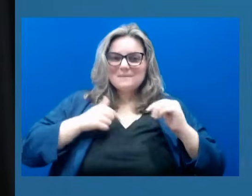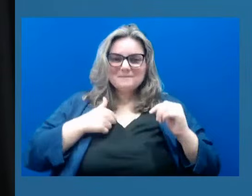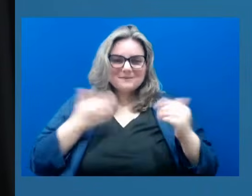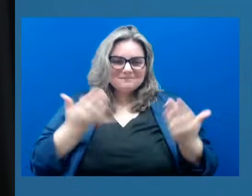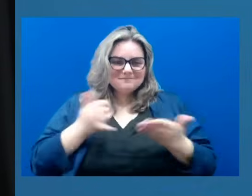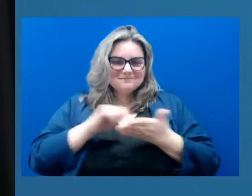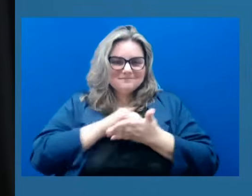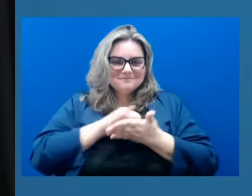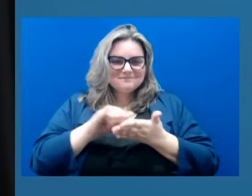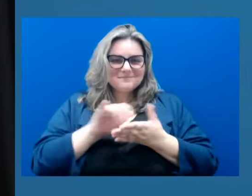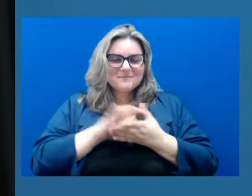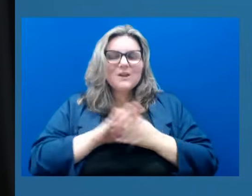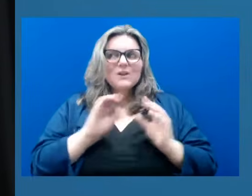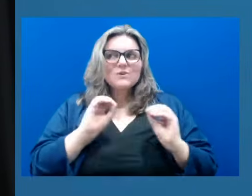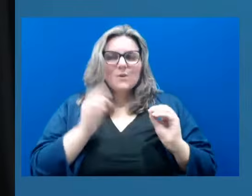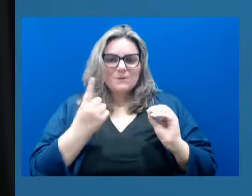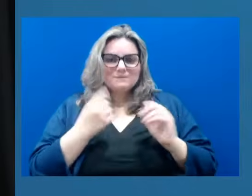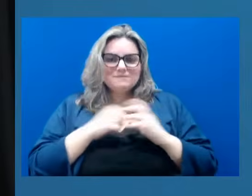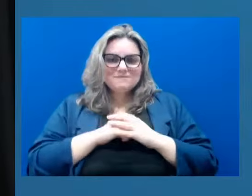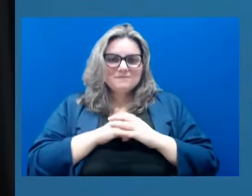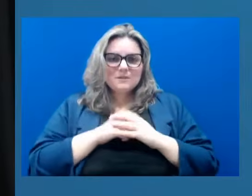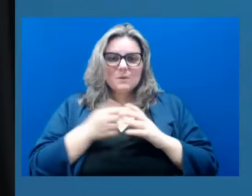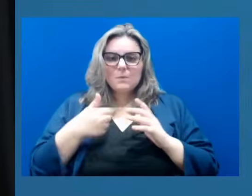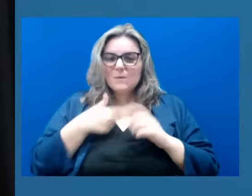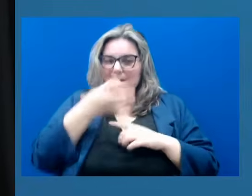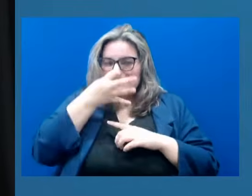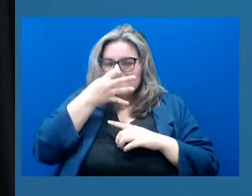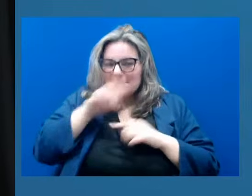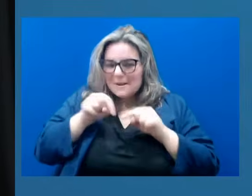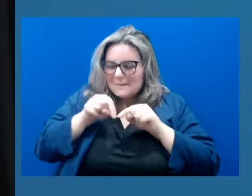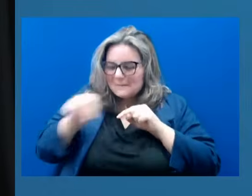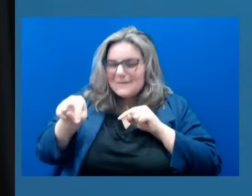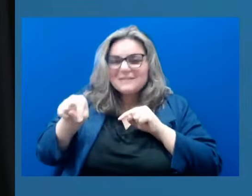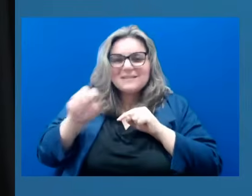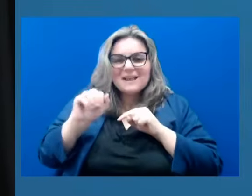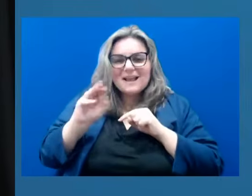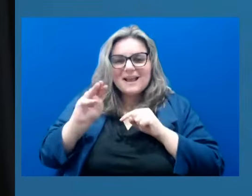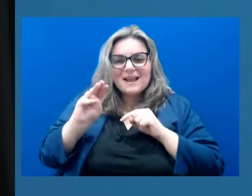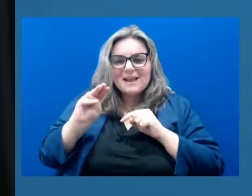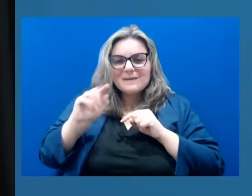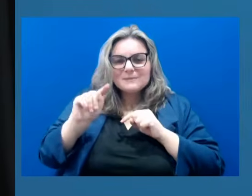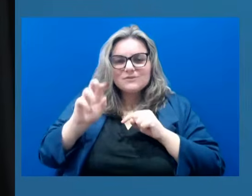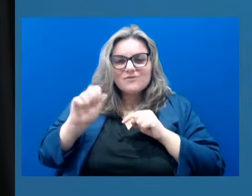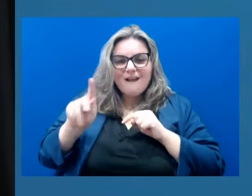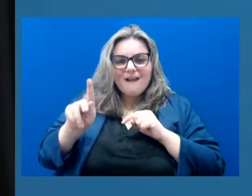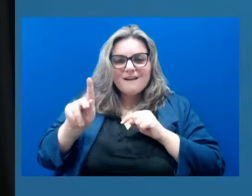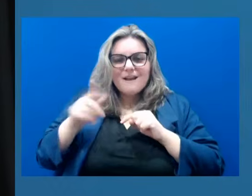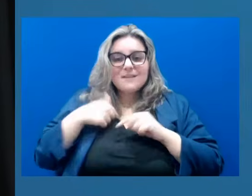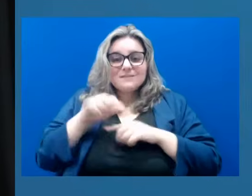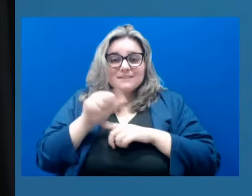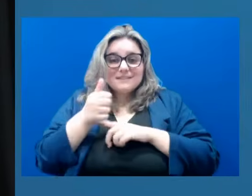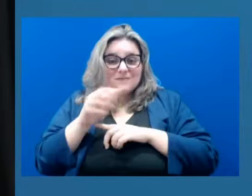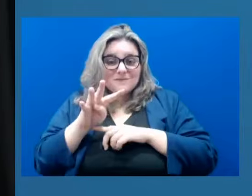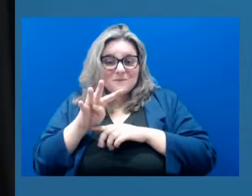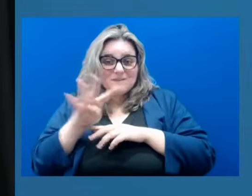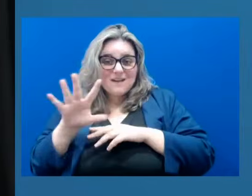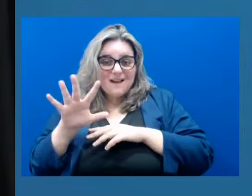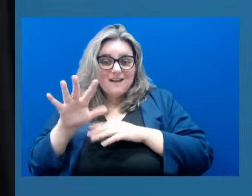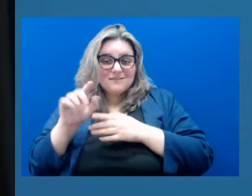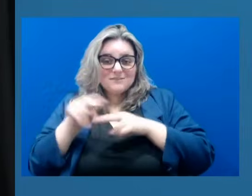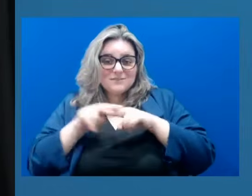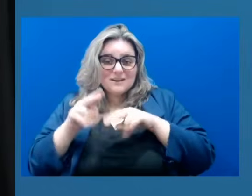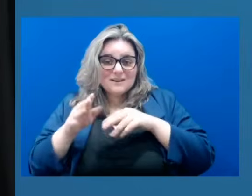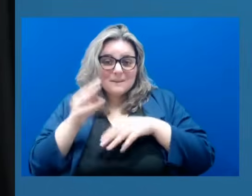We're in walking distance from the Amtrak station, and I get on a 10:45 train on Monday mornings, and I leave